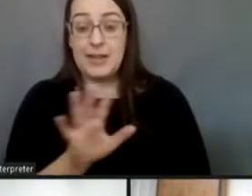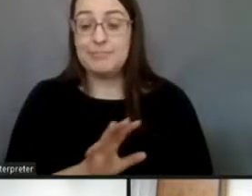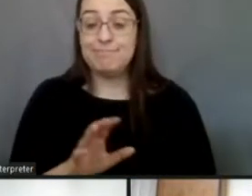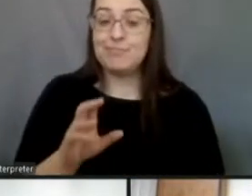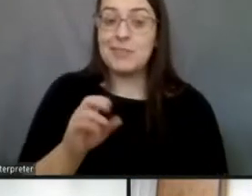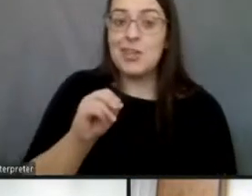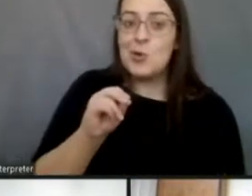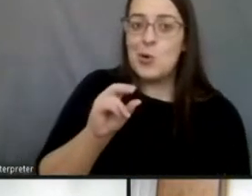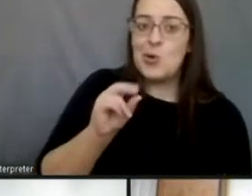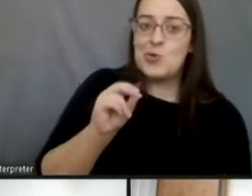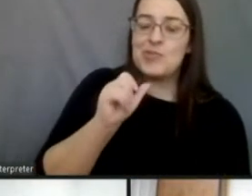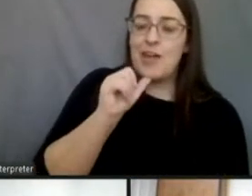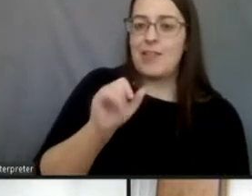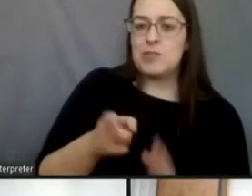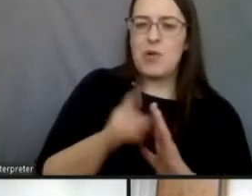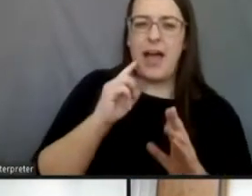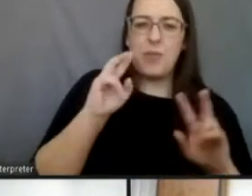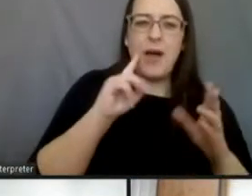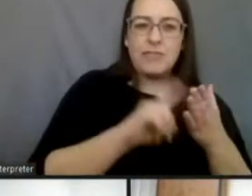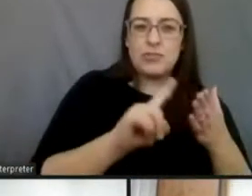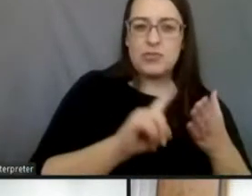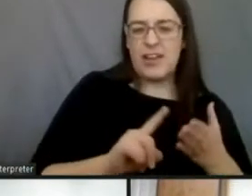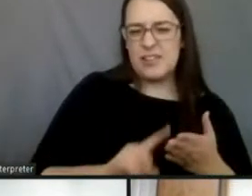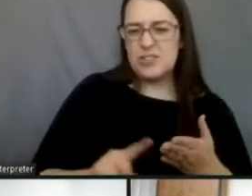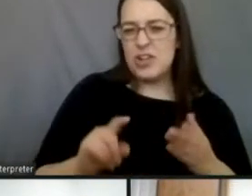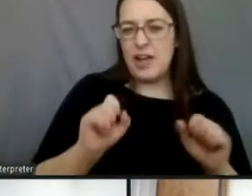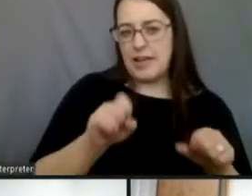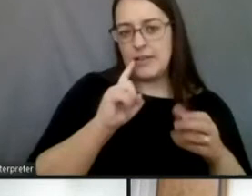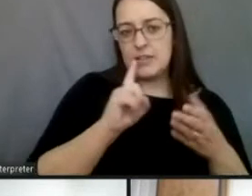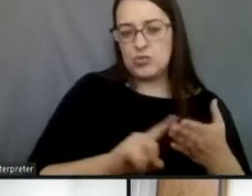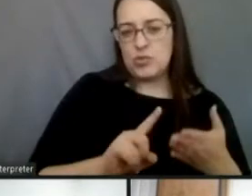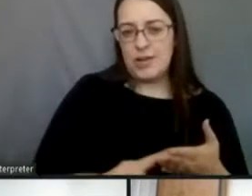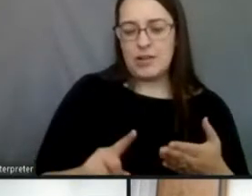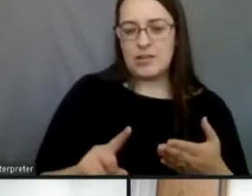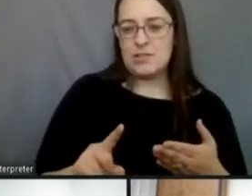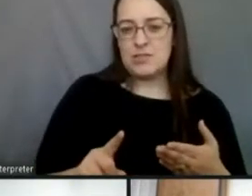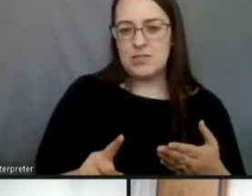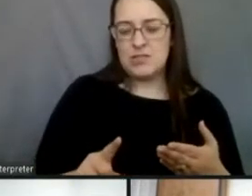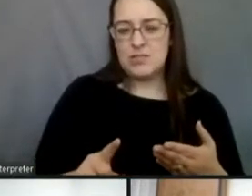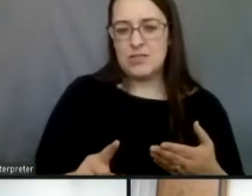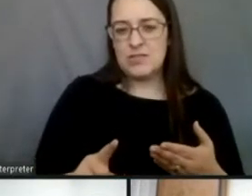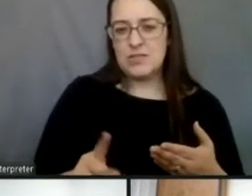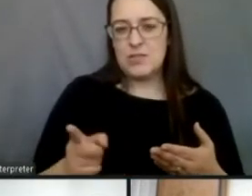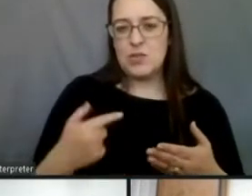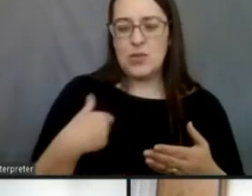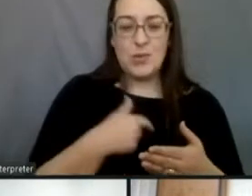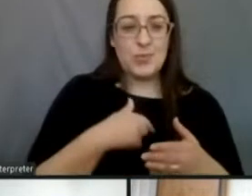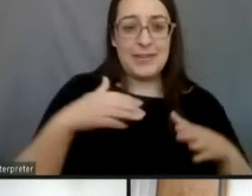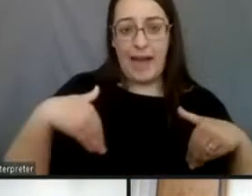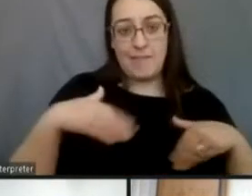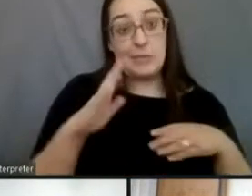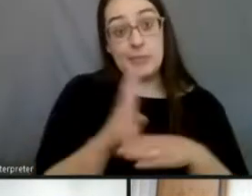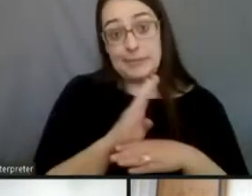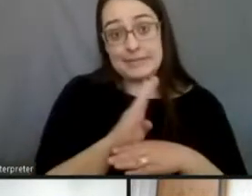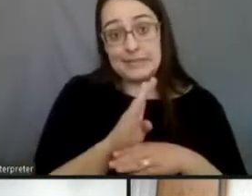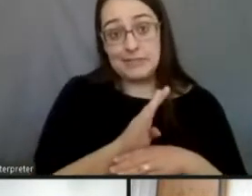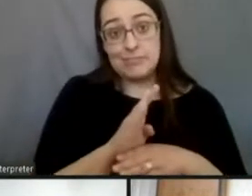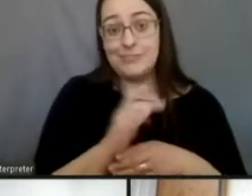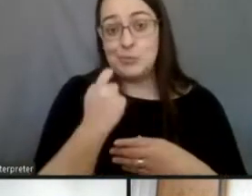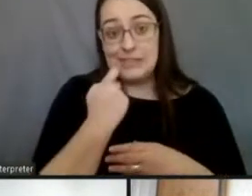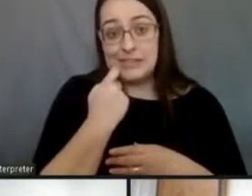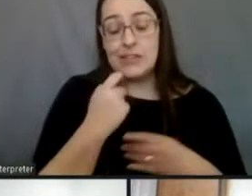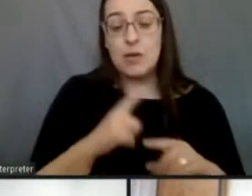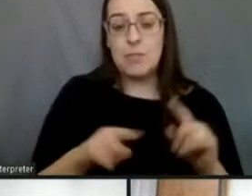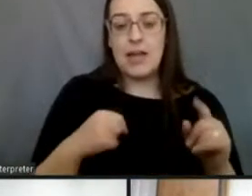Not off the top of my head. I'd have to look at that, but we haven't. we haven't been super busy lately, Mhm.